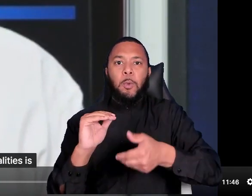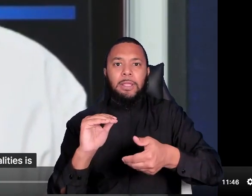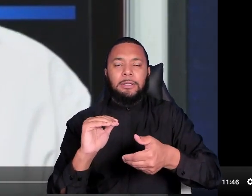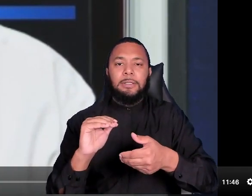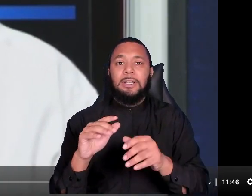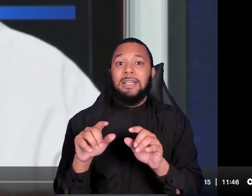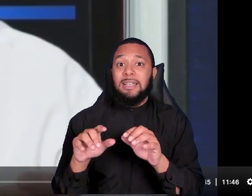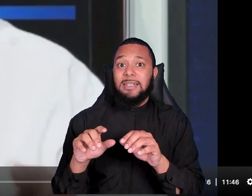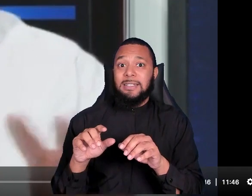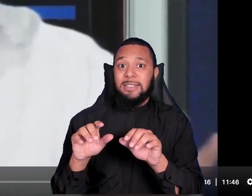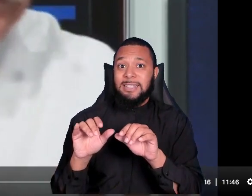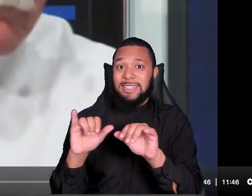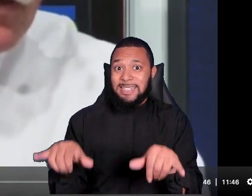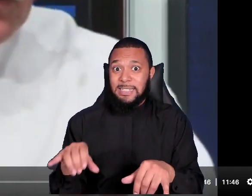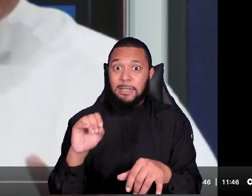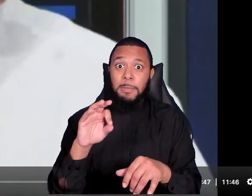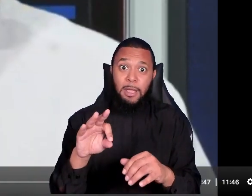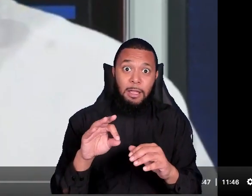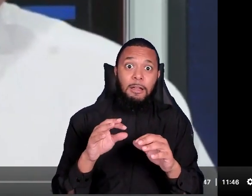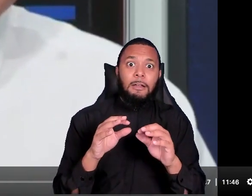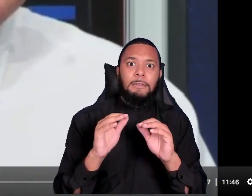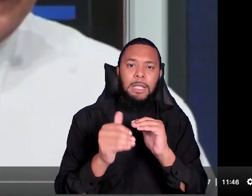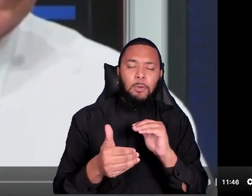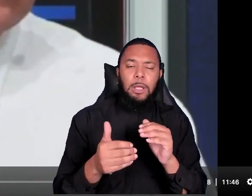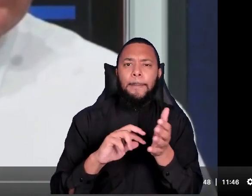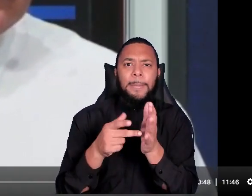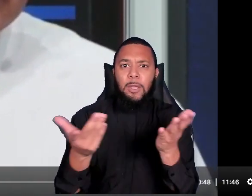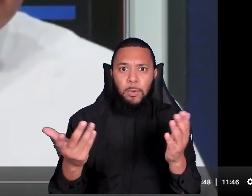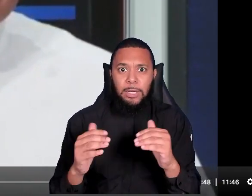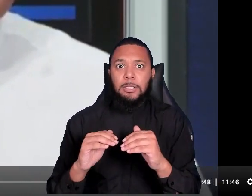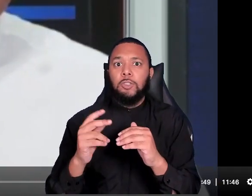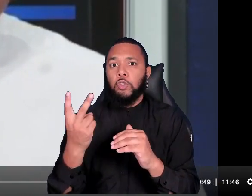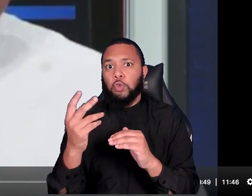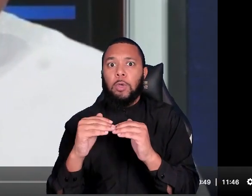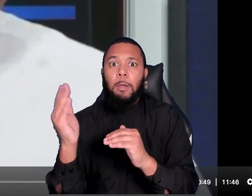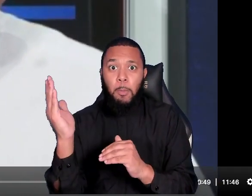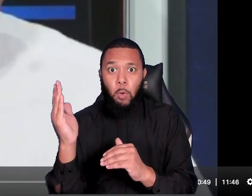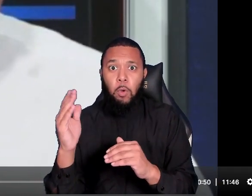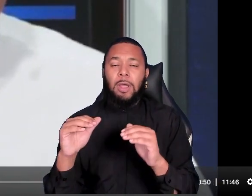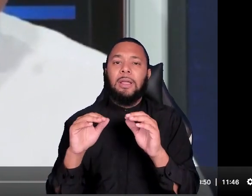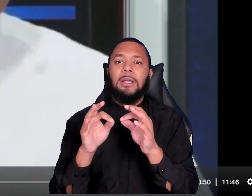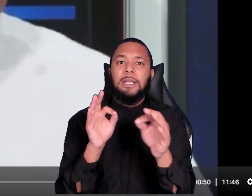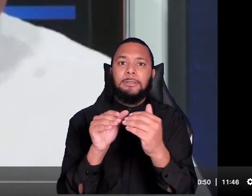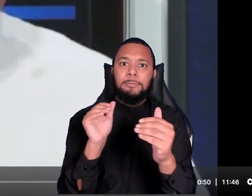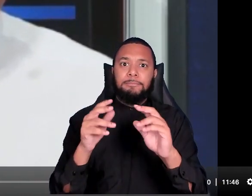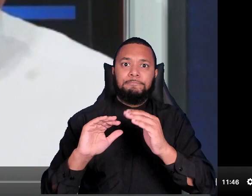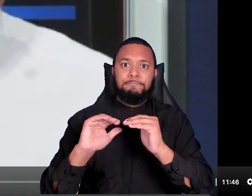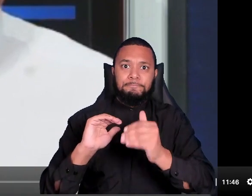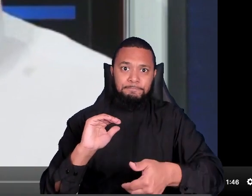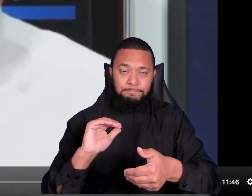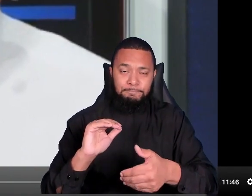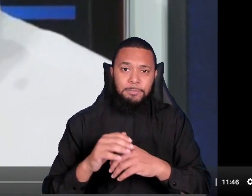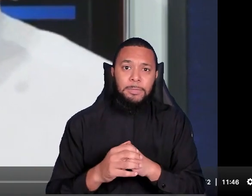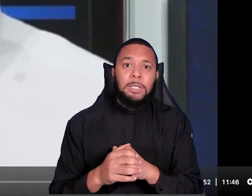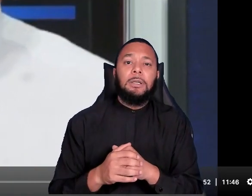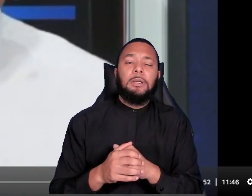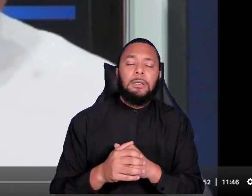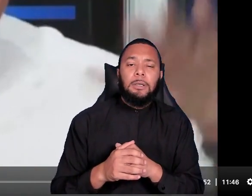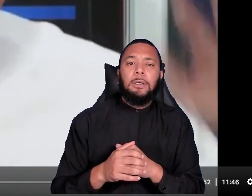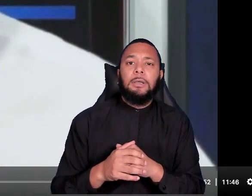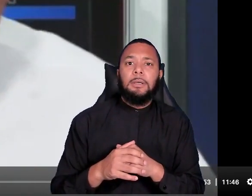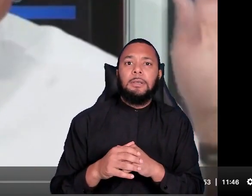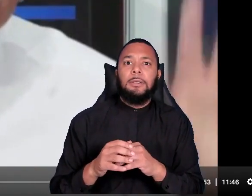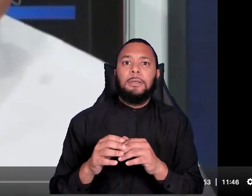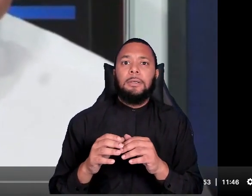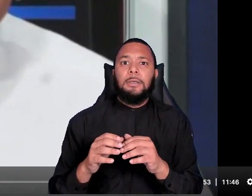inequalities is two or more inequalities, and a solution would be a pair of numbers